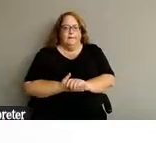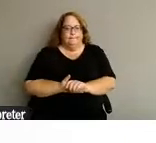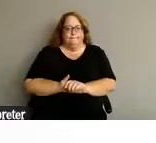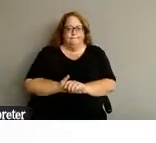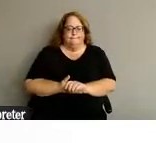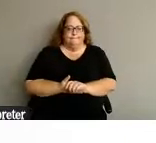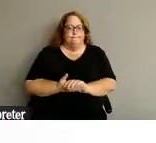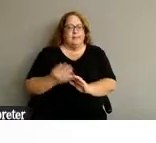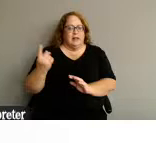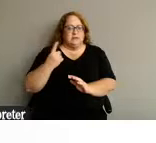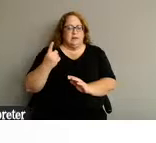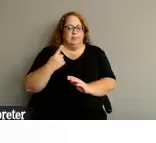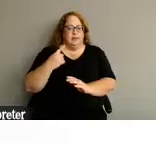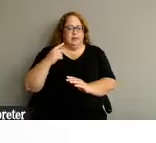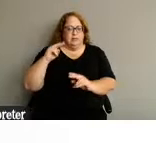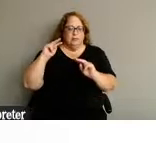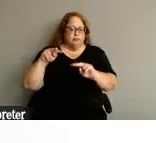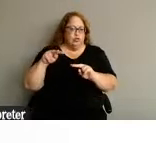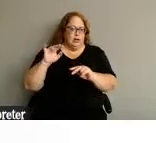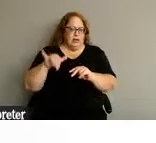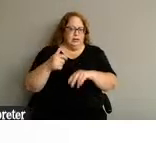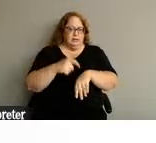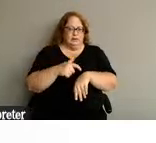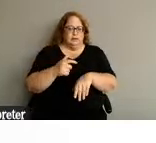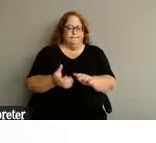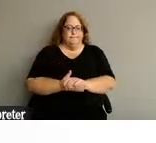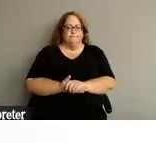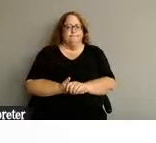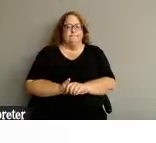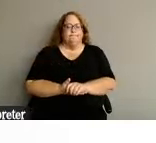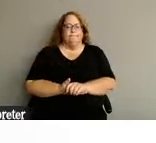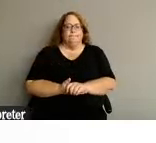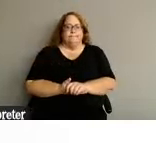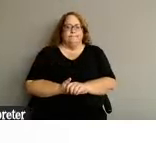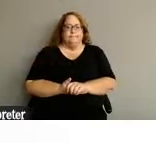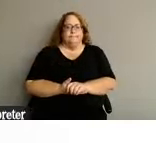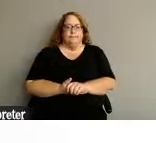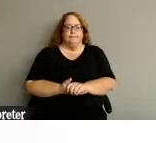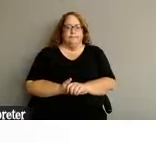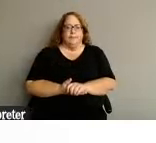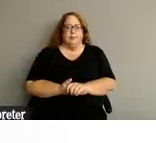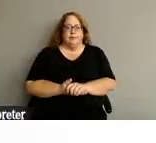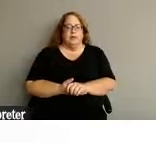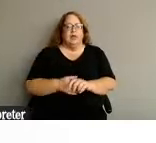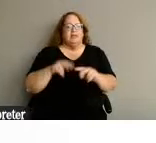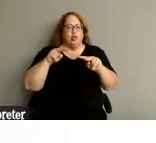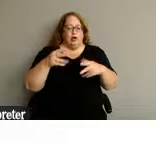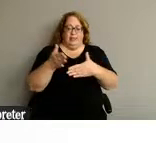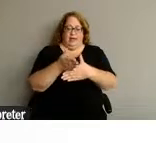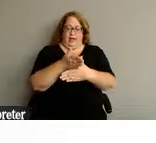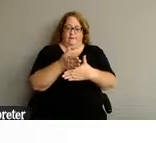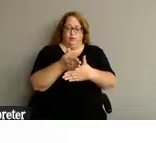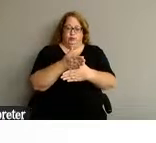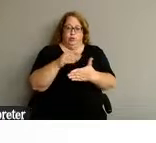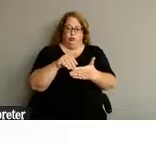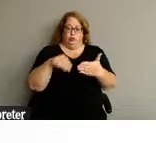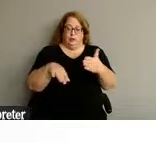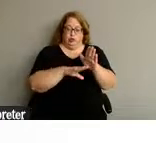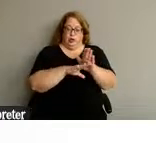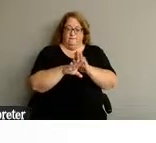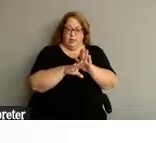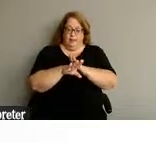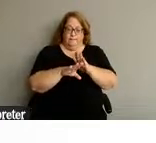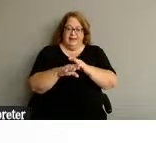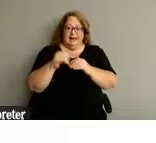we would take into consideration at that time. They do look at the mean where they have the average of where students are